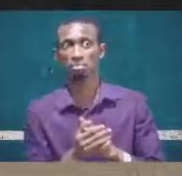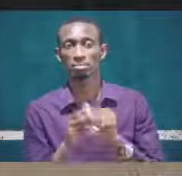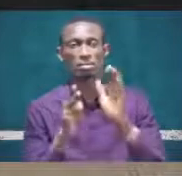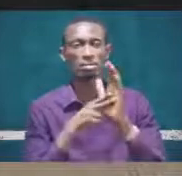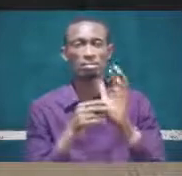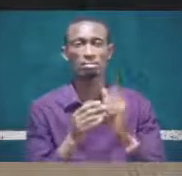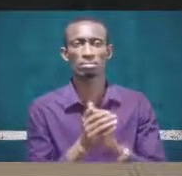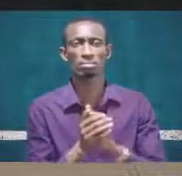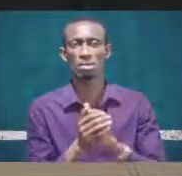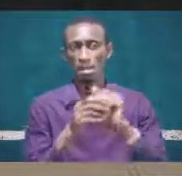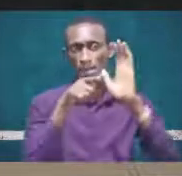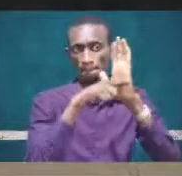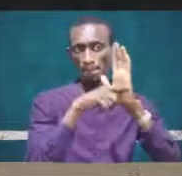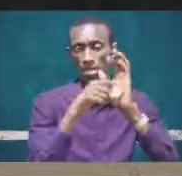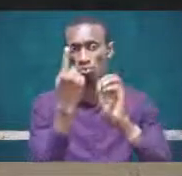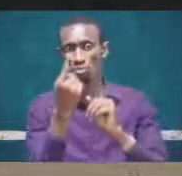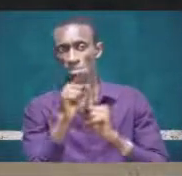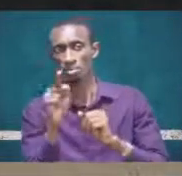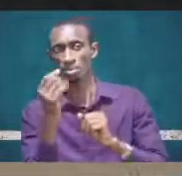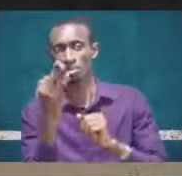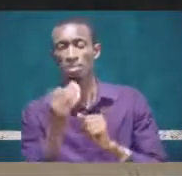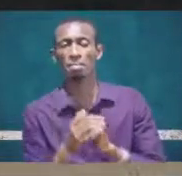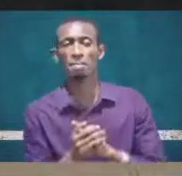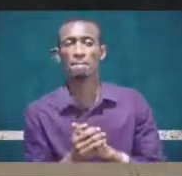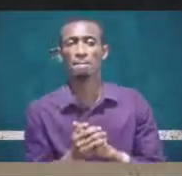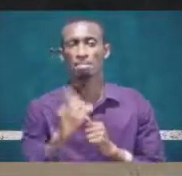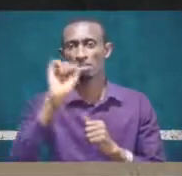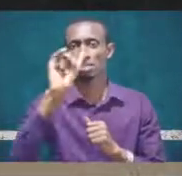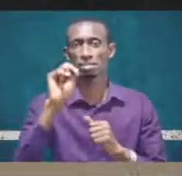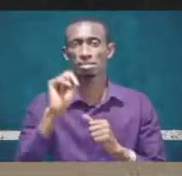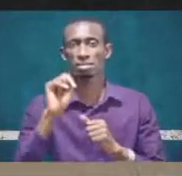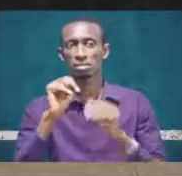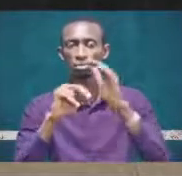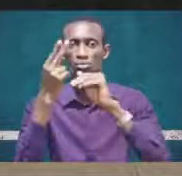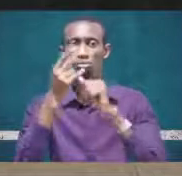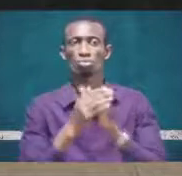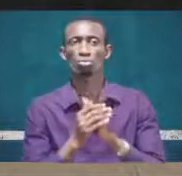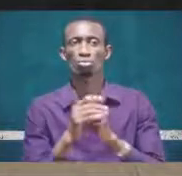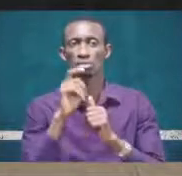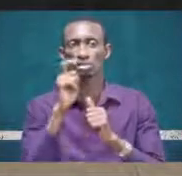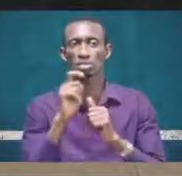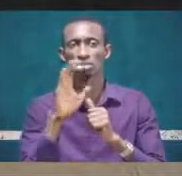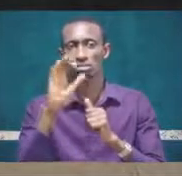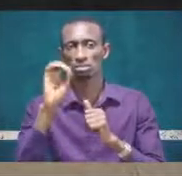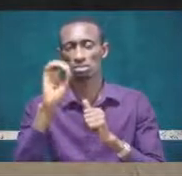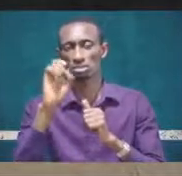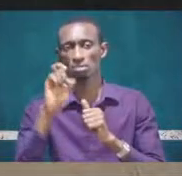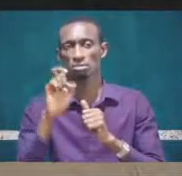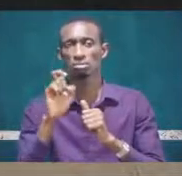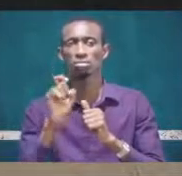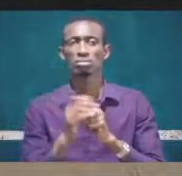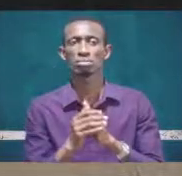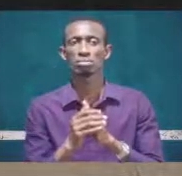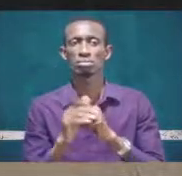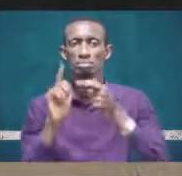is minus 1 divided by 3, sine squared x times cosine x,